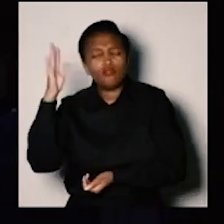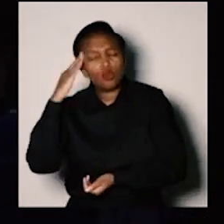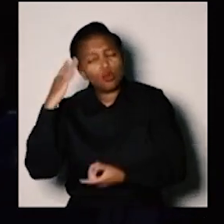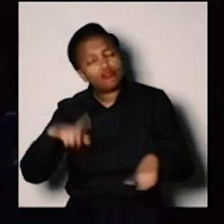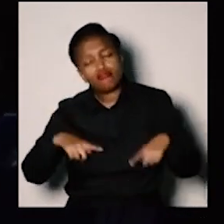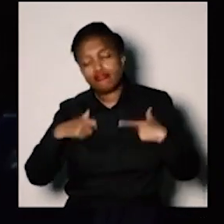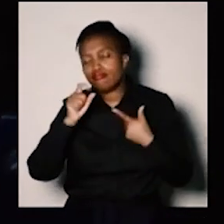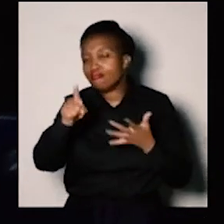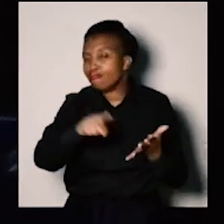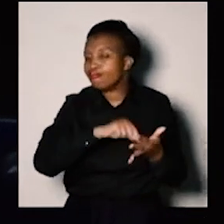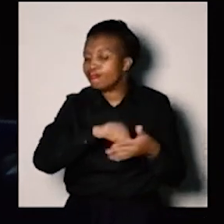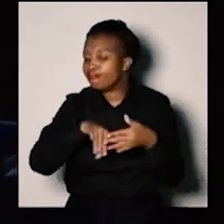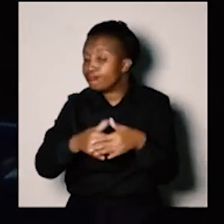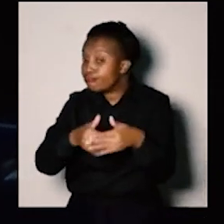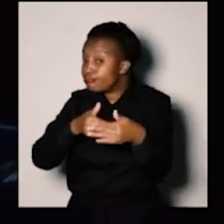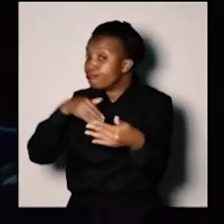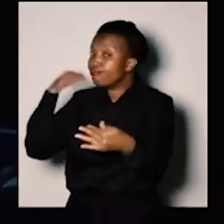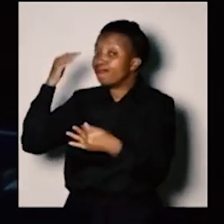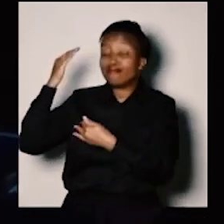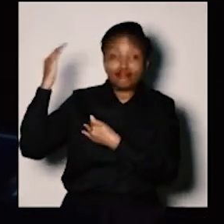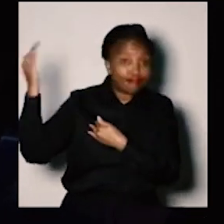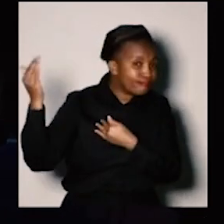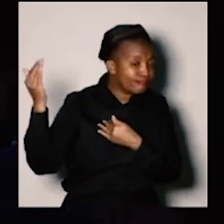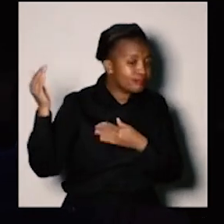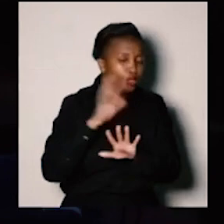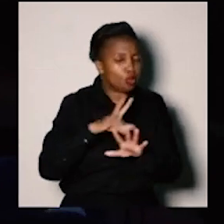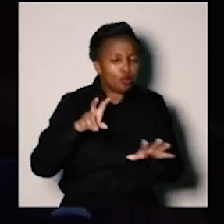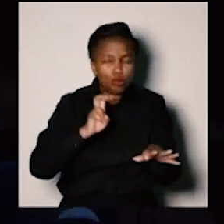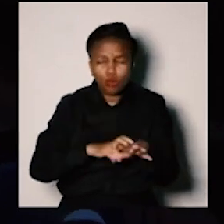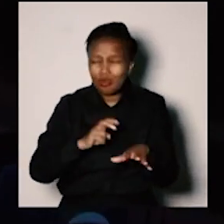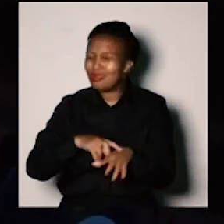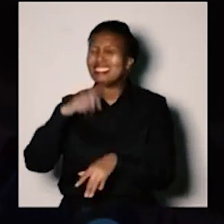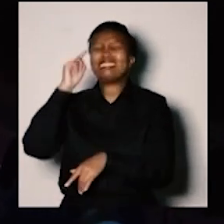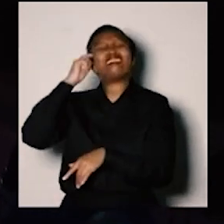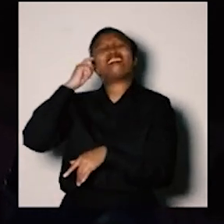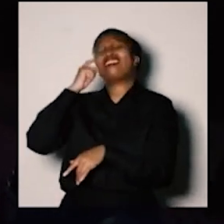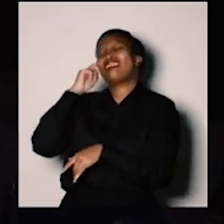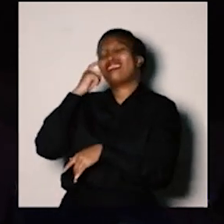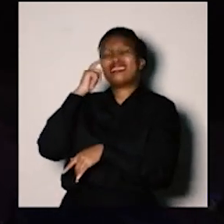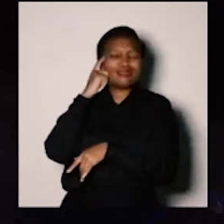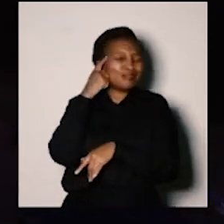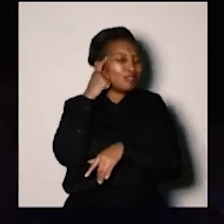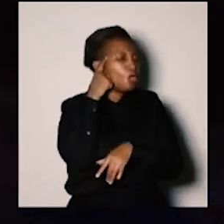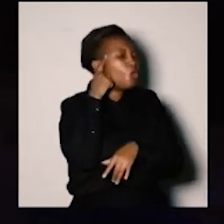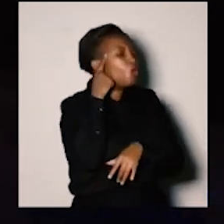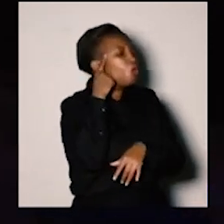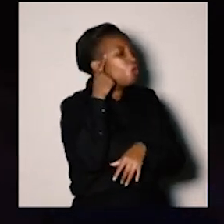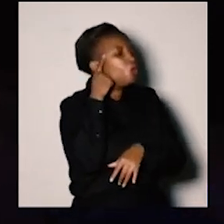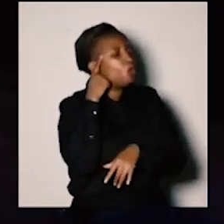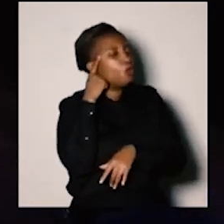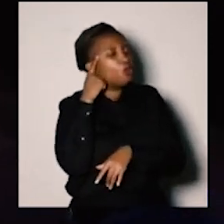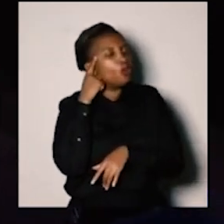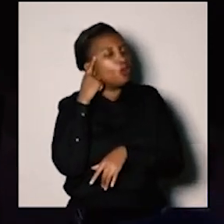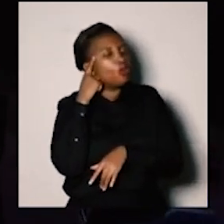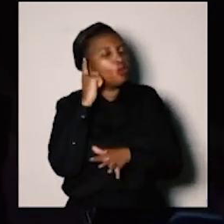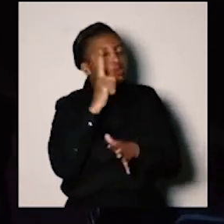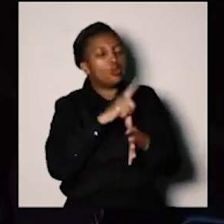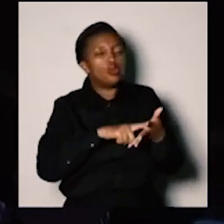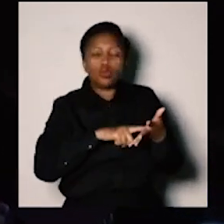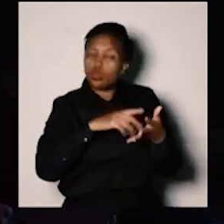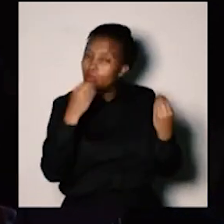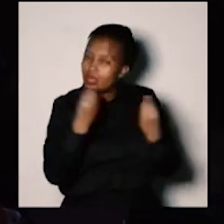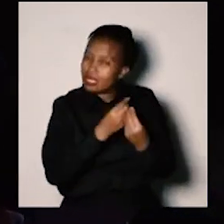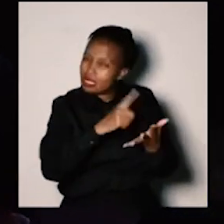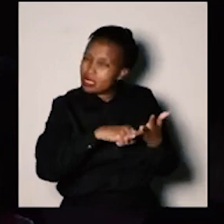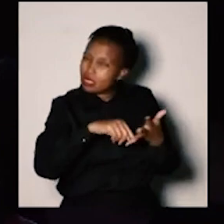right before God, you don't need to wonder anymore. You can make things right with God